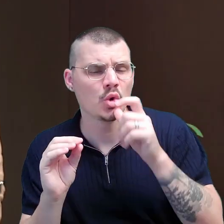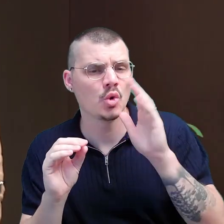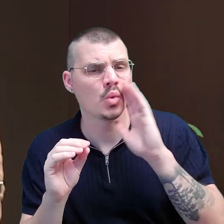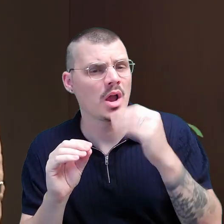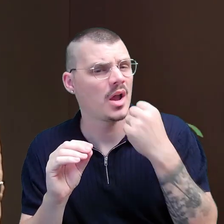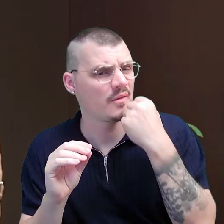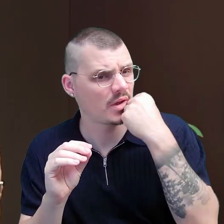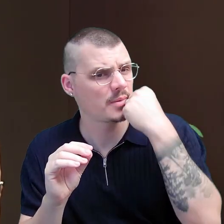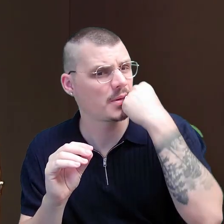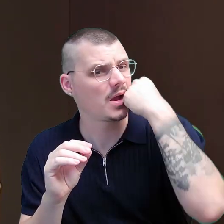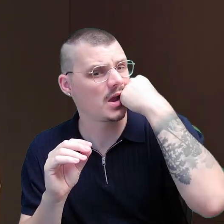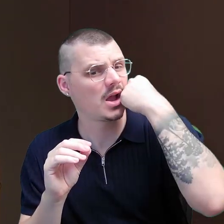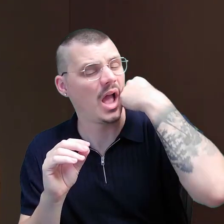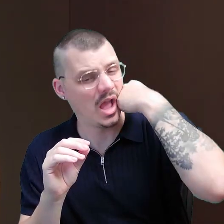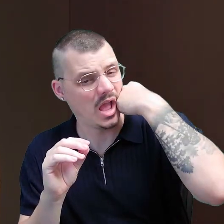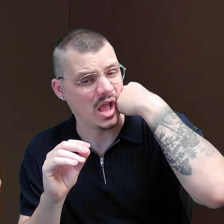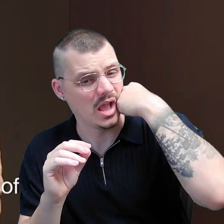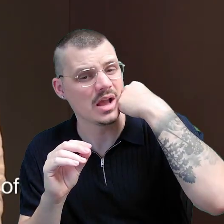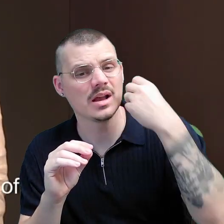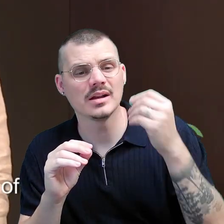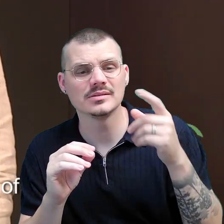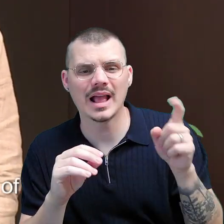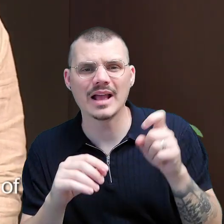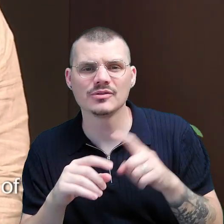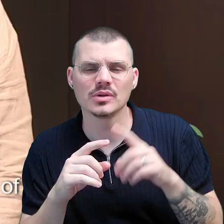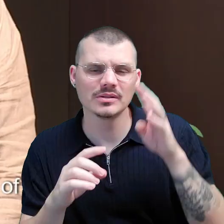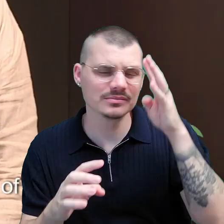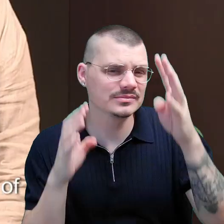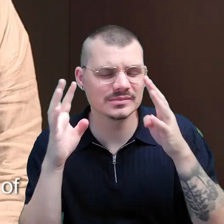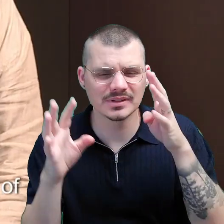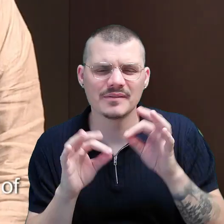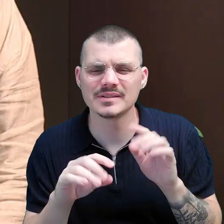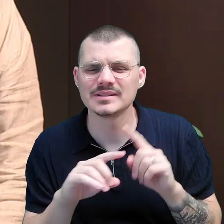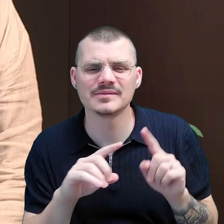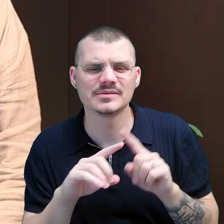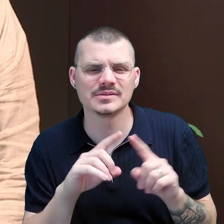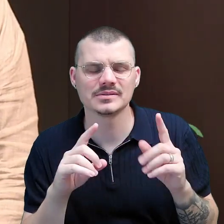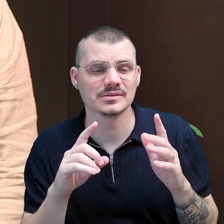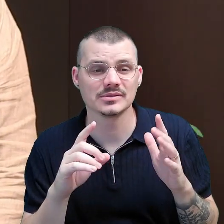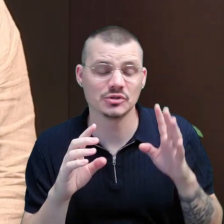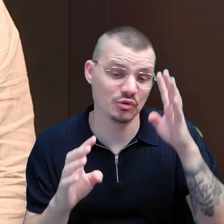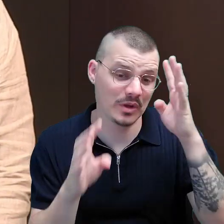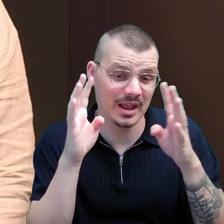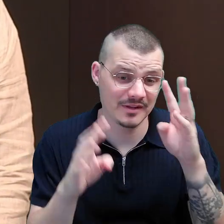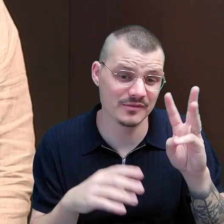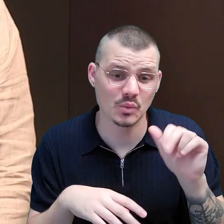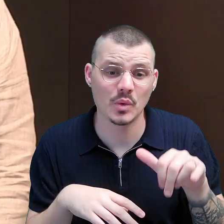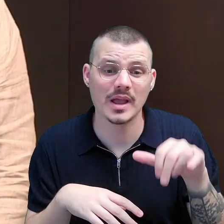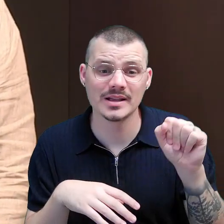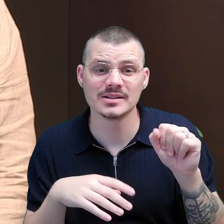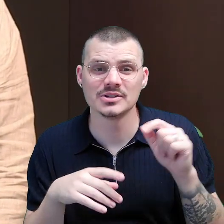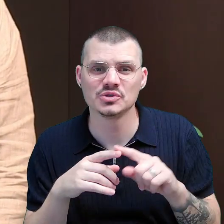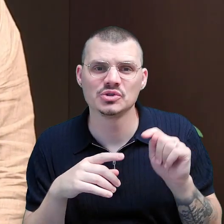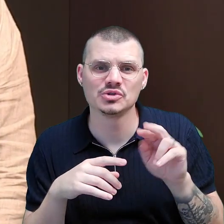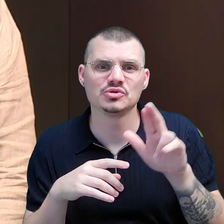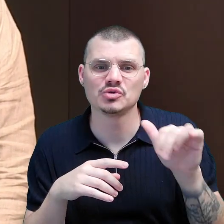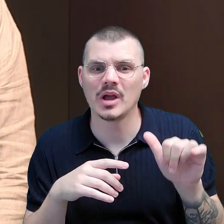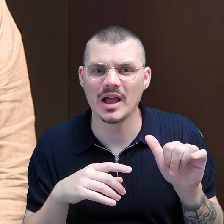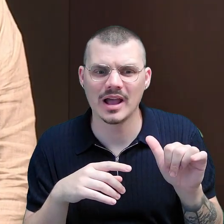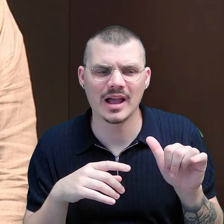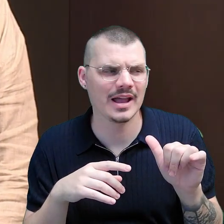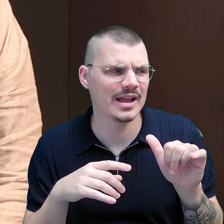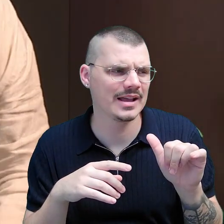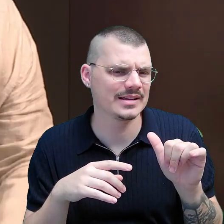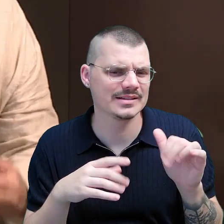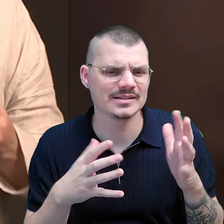their fist in their mouth down their throat, and they had to come up with all kinds of wild, creative ways to try